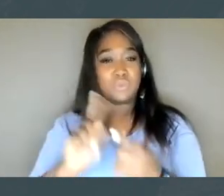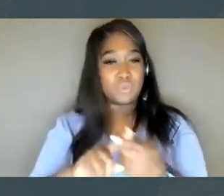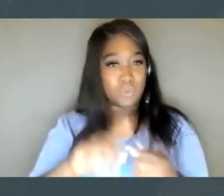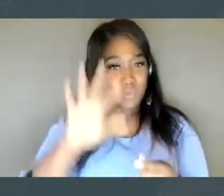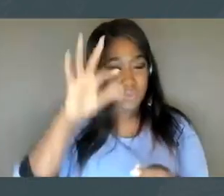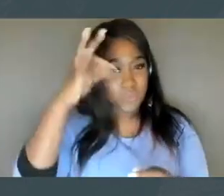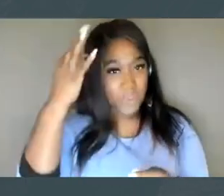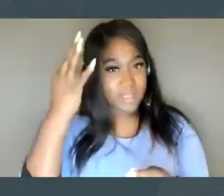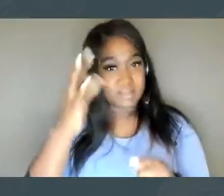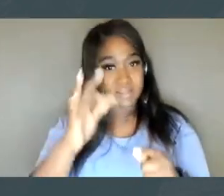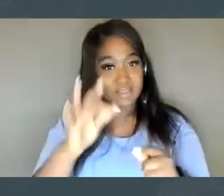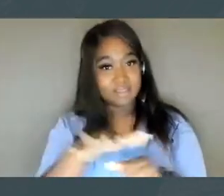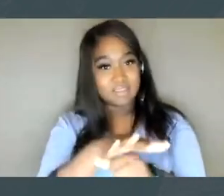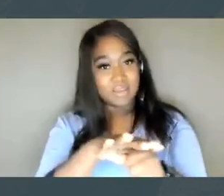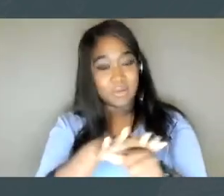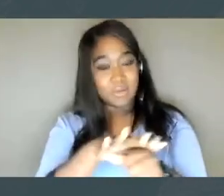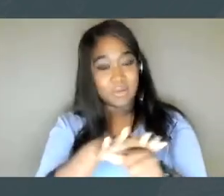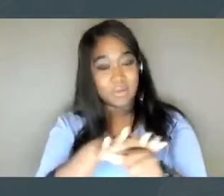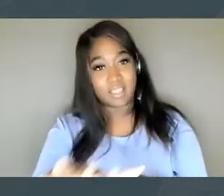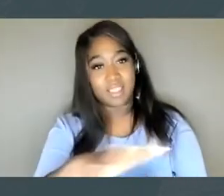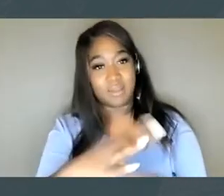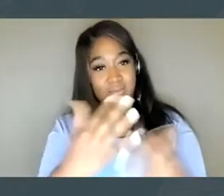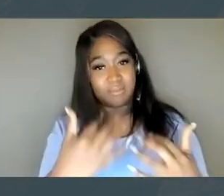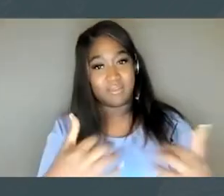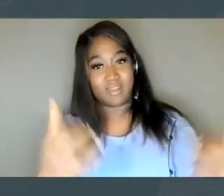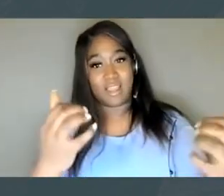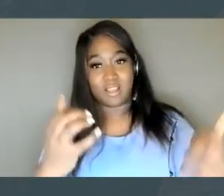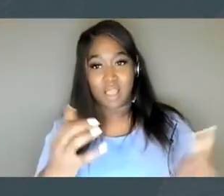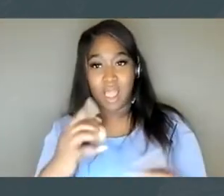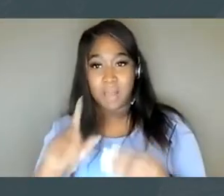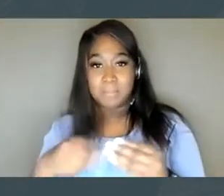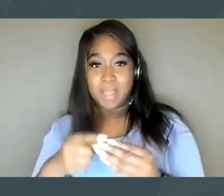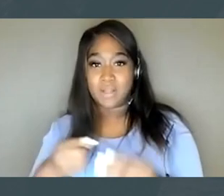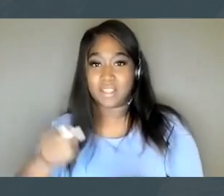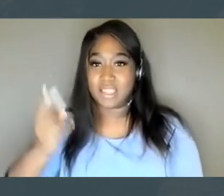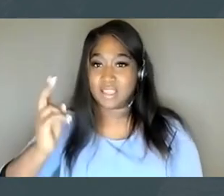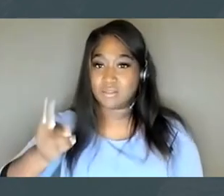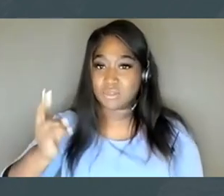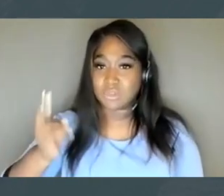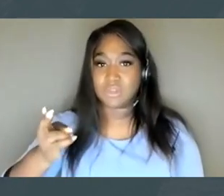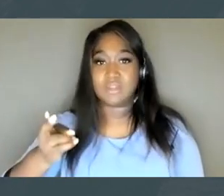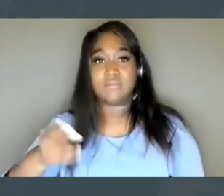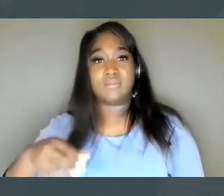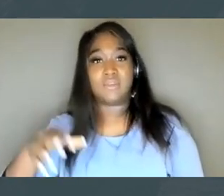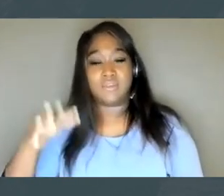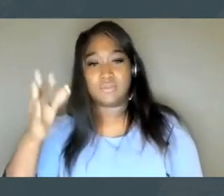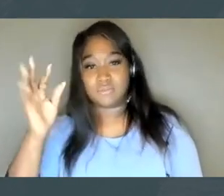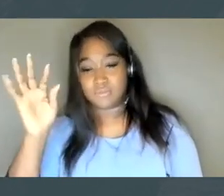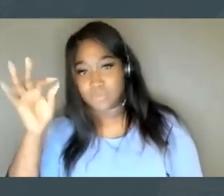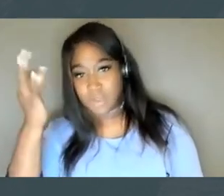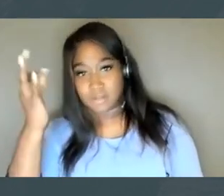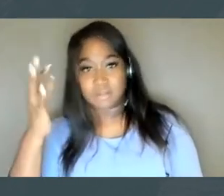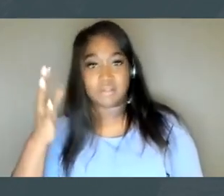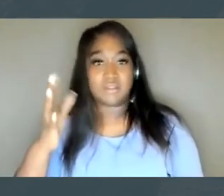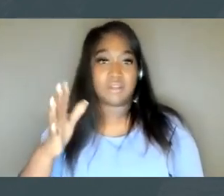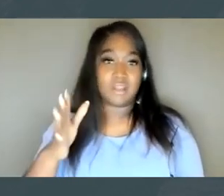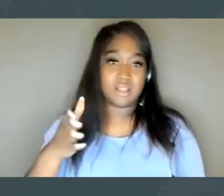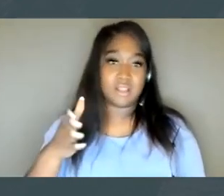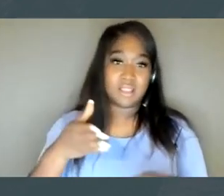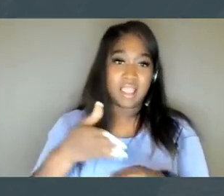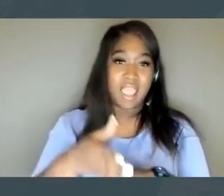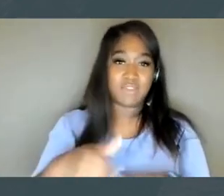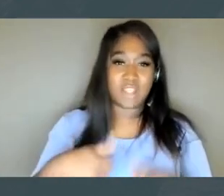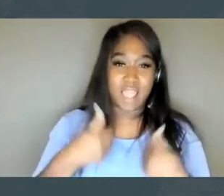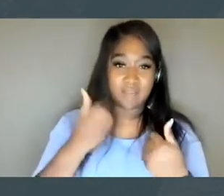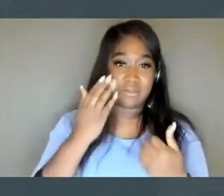history, present, the afterlife of everything, right? The afterlife of this history. And so, you know, the hexagon